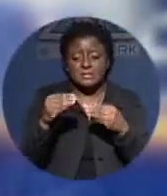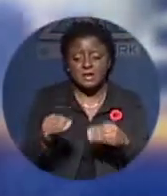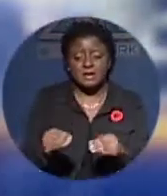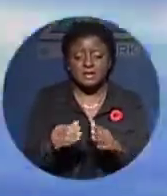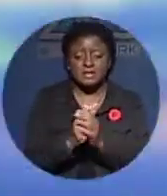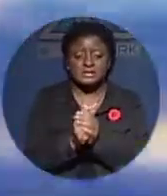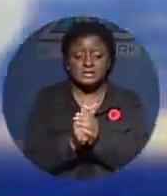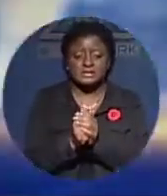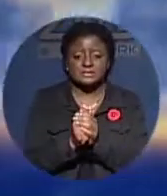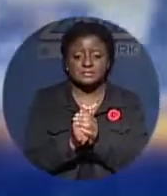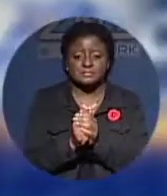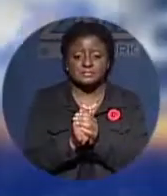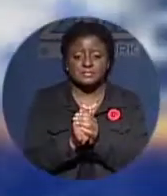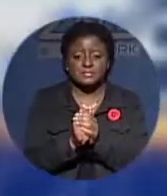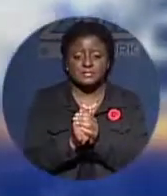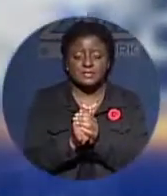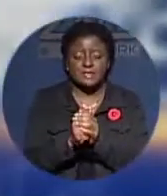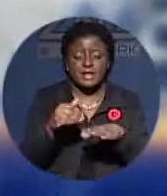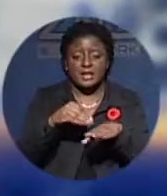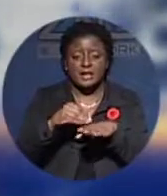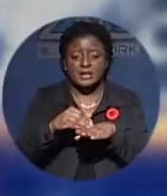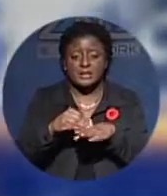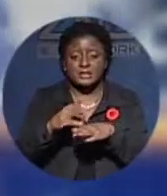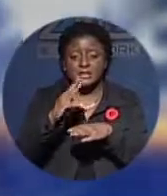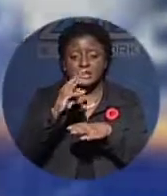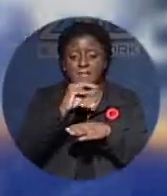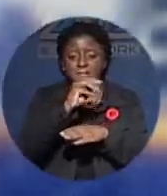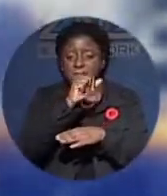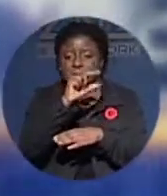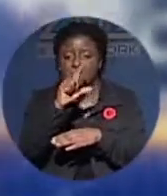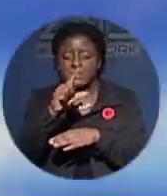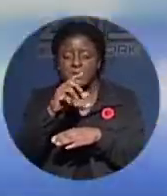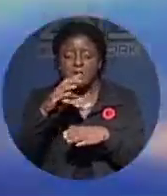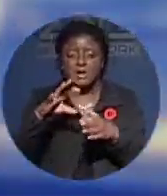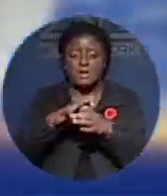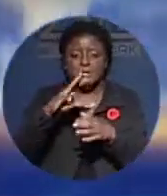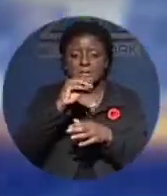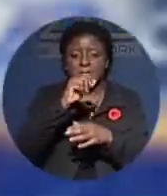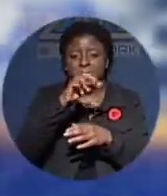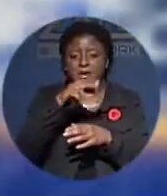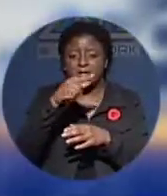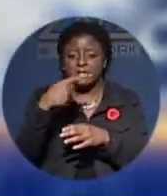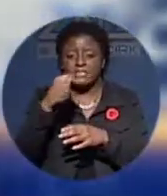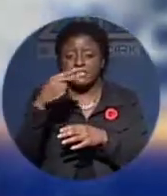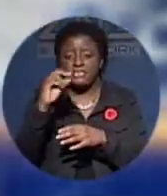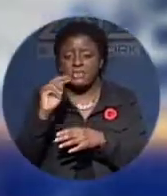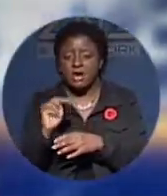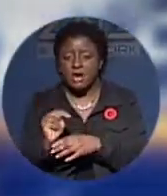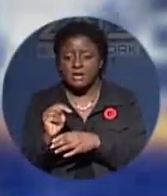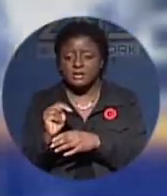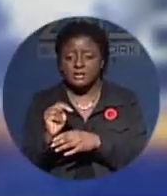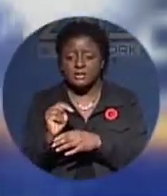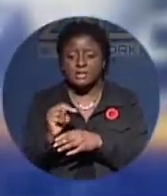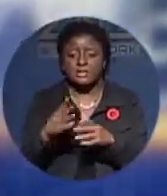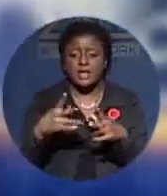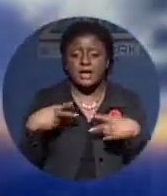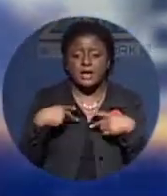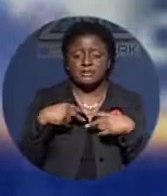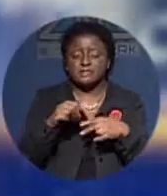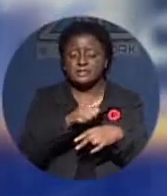The 6,500-square-foot facility will be the largest of any cable and wireless communications operated outlet in the